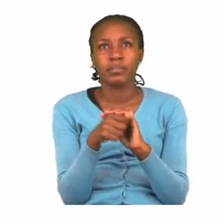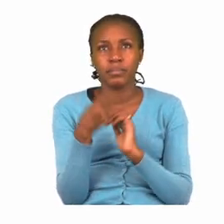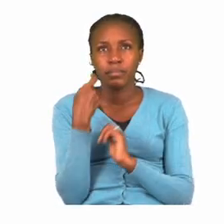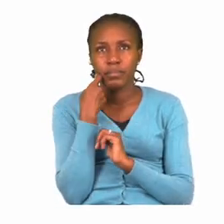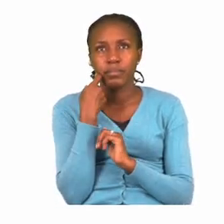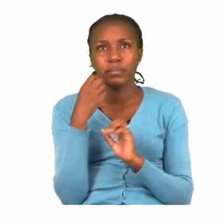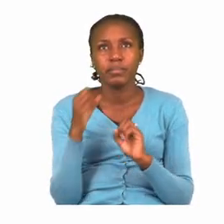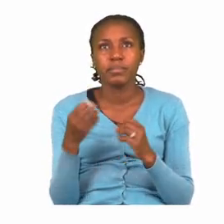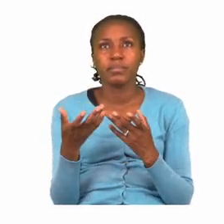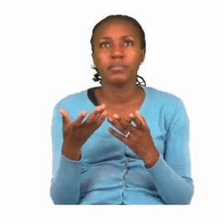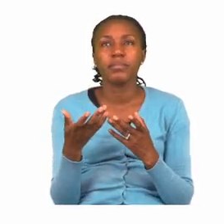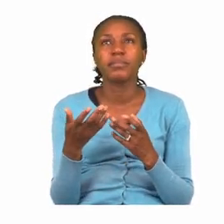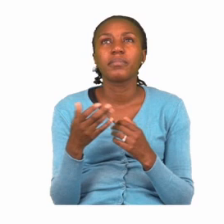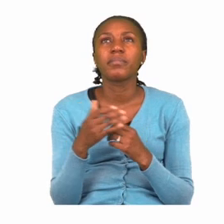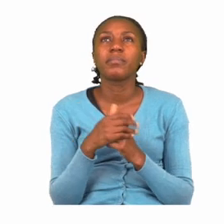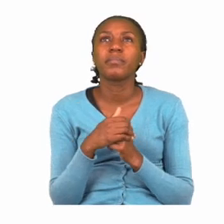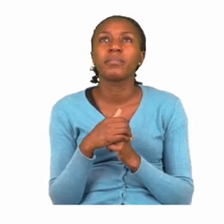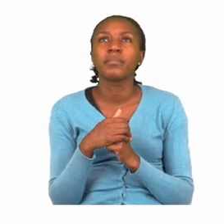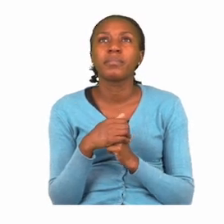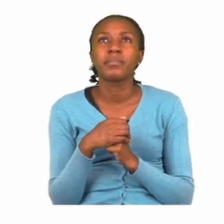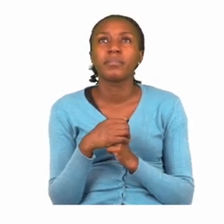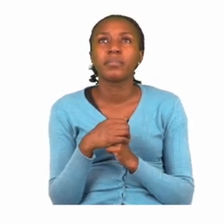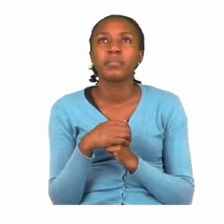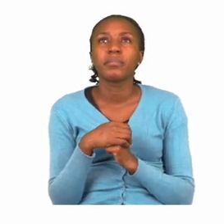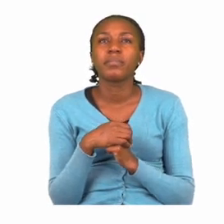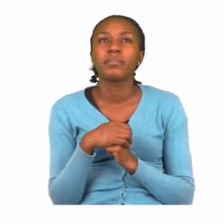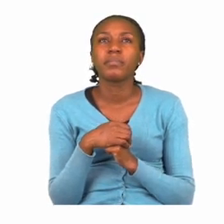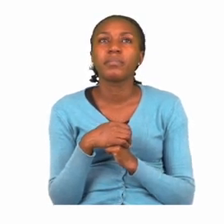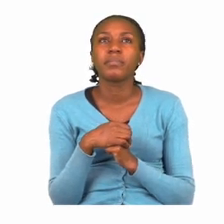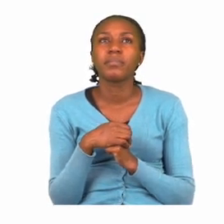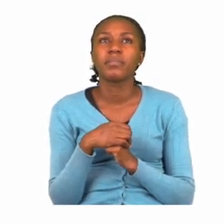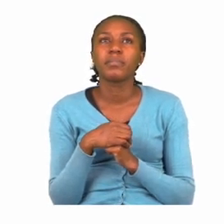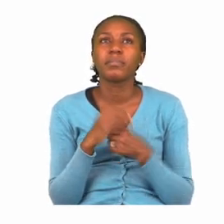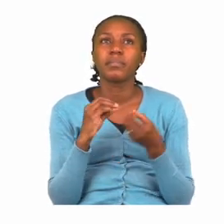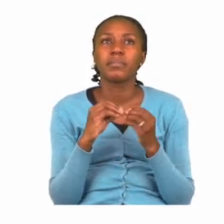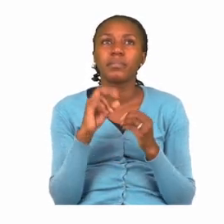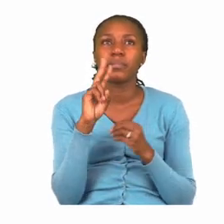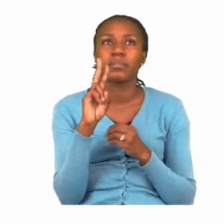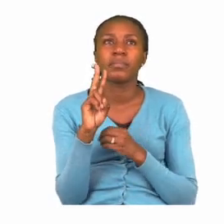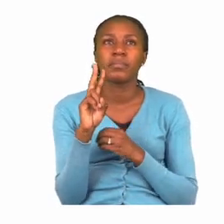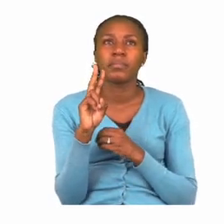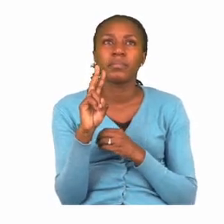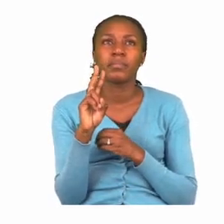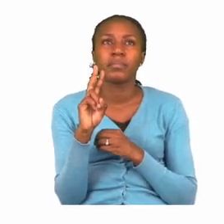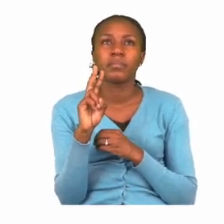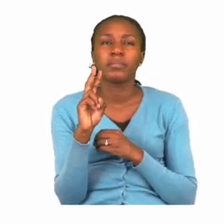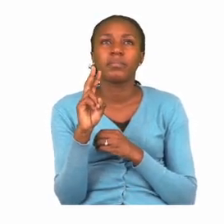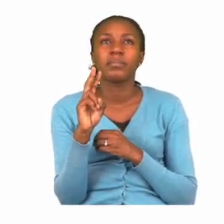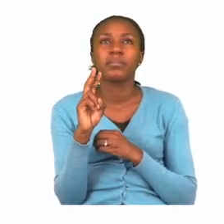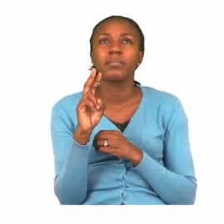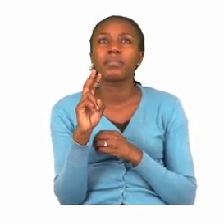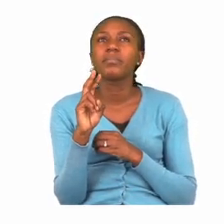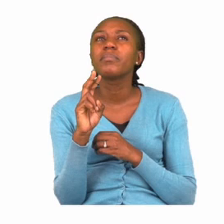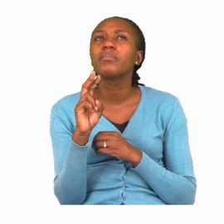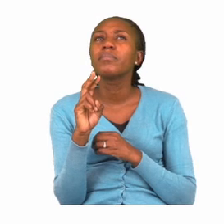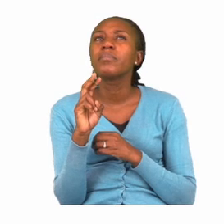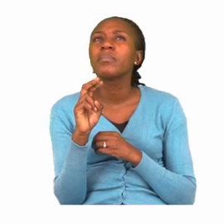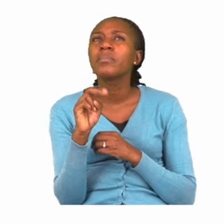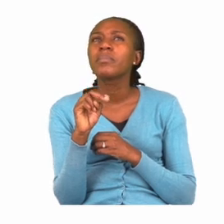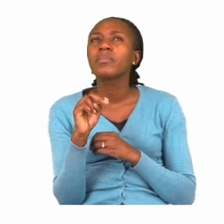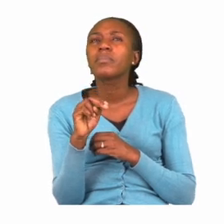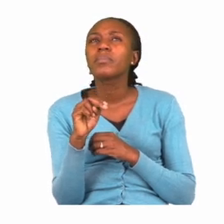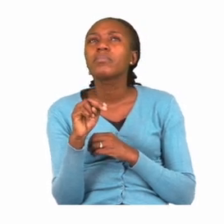how much fish? Number 2, are there more